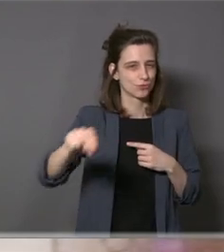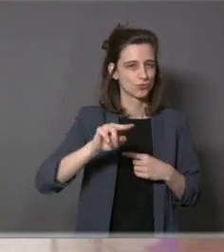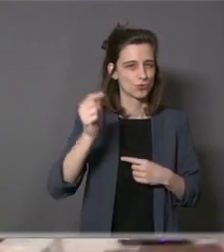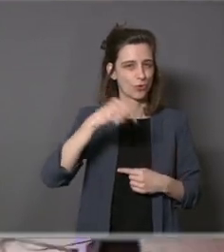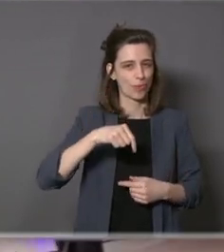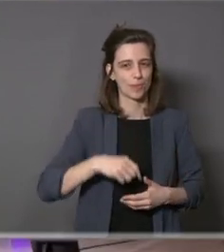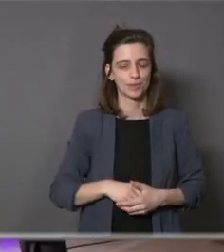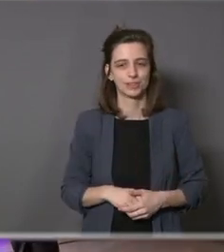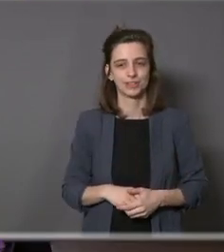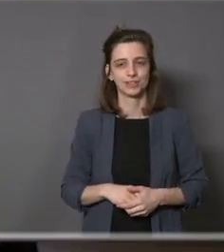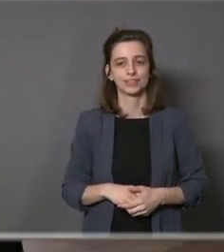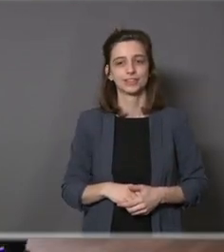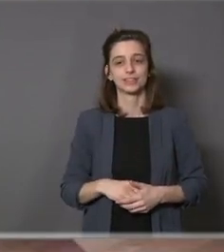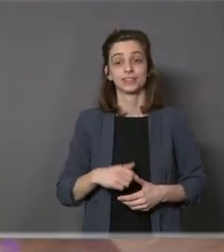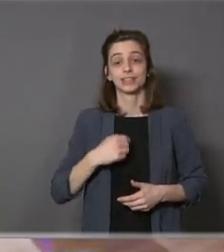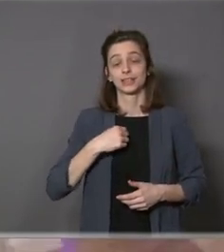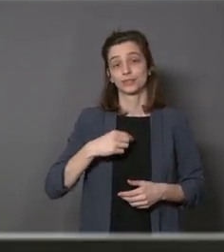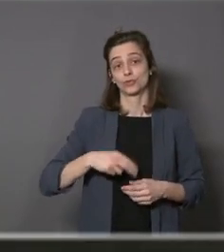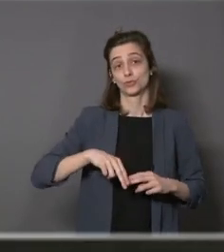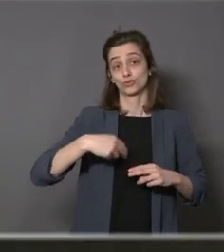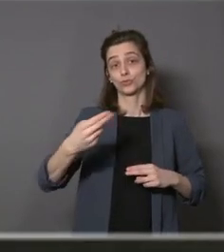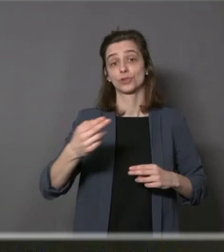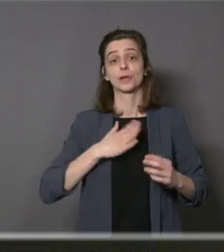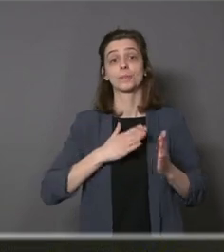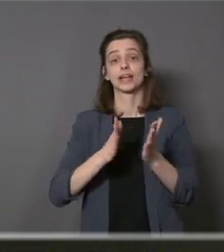with reinvigorated spirit, new